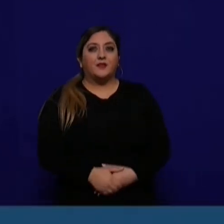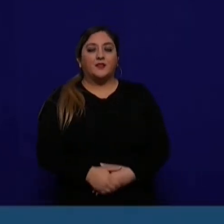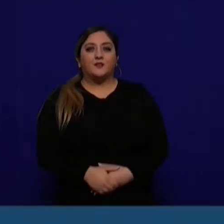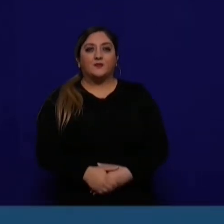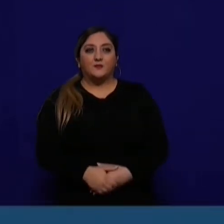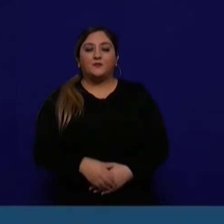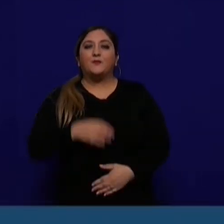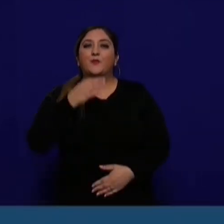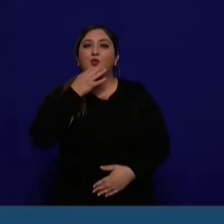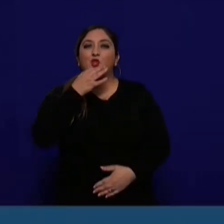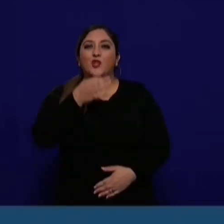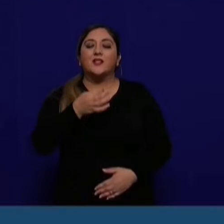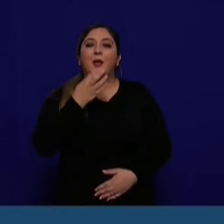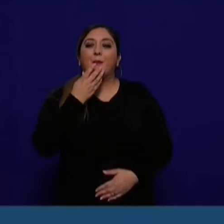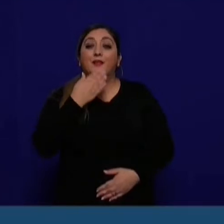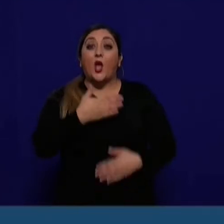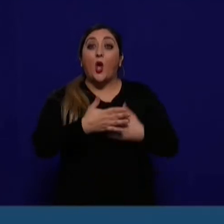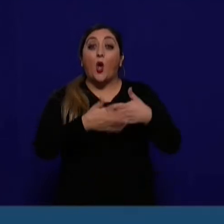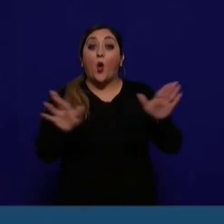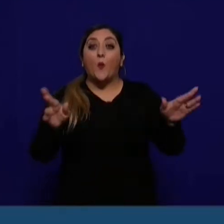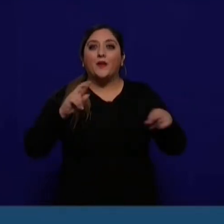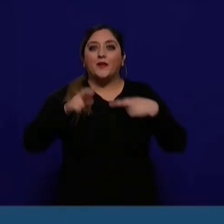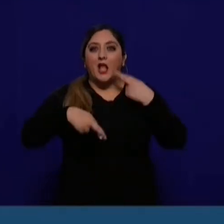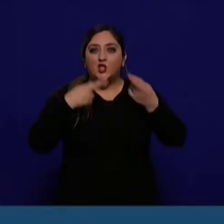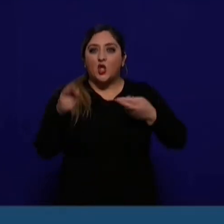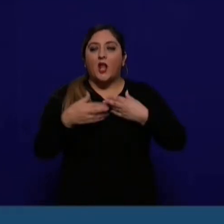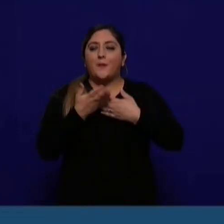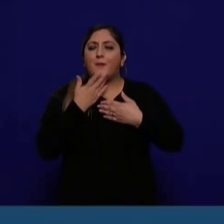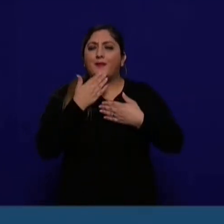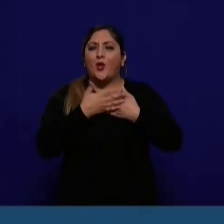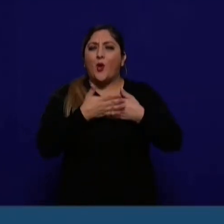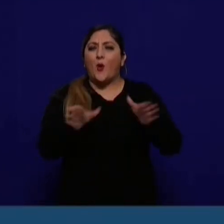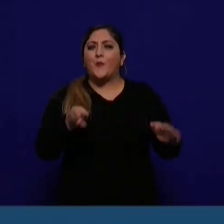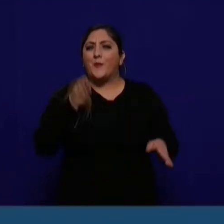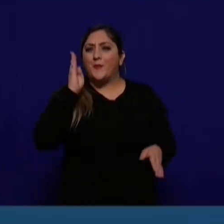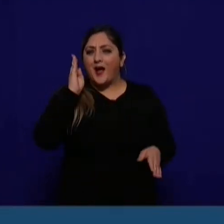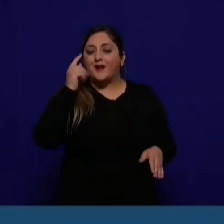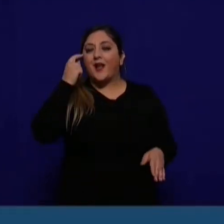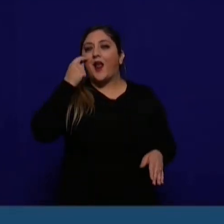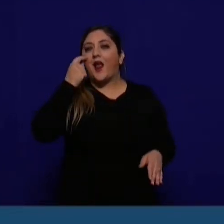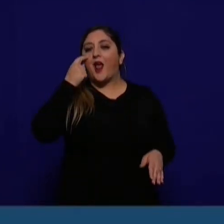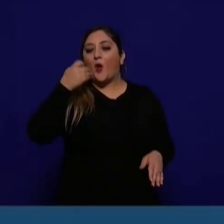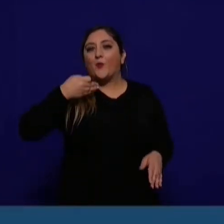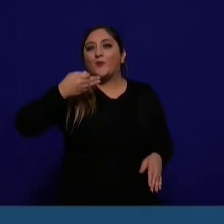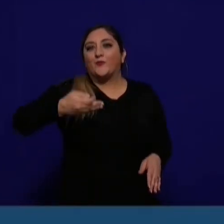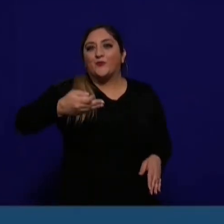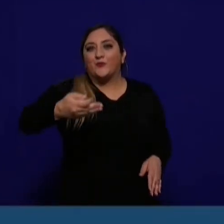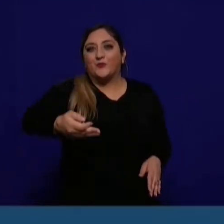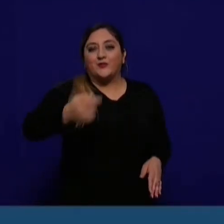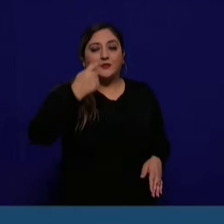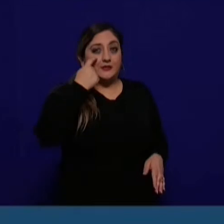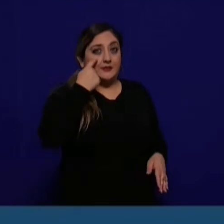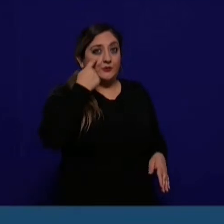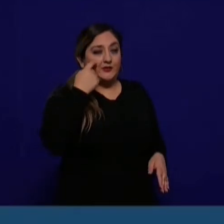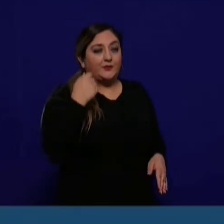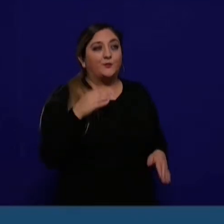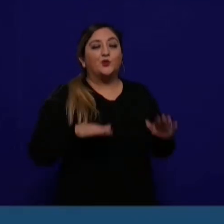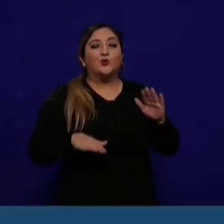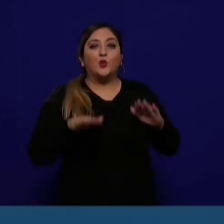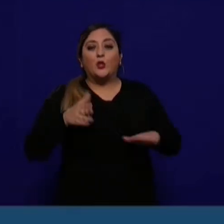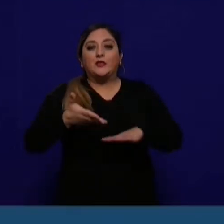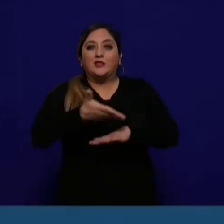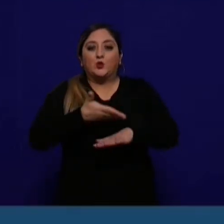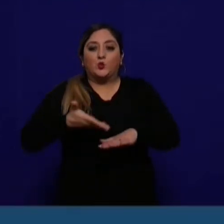meta ħajftħu il-restaurants, meta ħajftħu l-bars, dawn skont l-istrateġija nkunu qegħdin nħabbruhom għaliex jiddependi ħafna